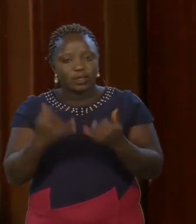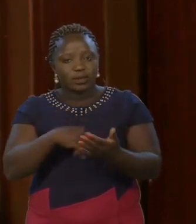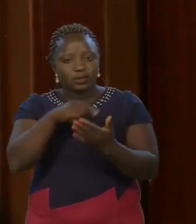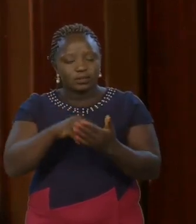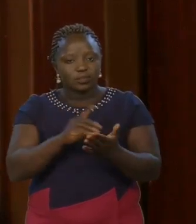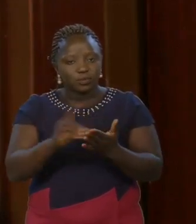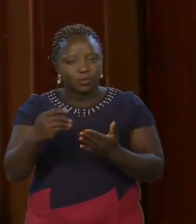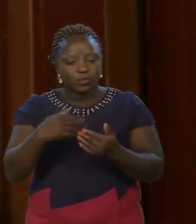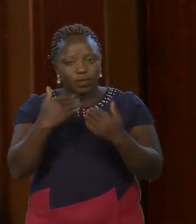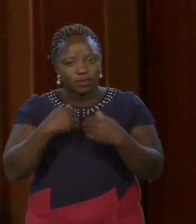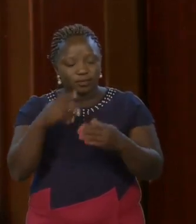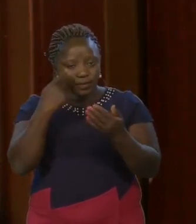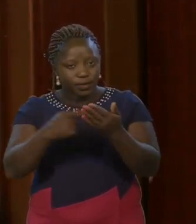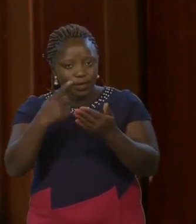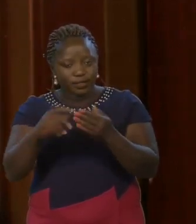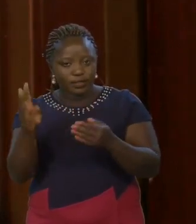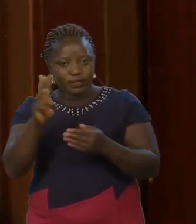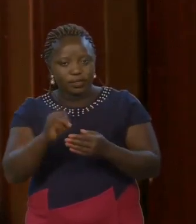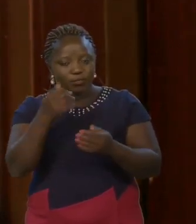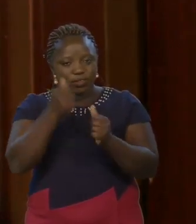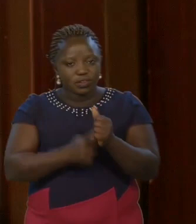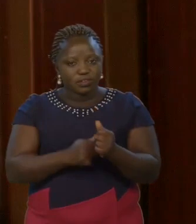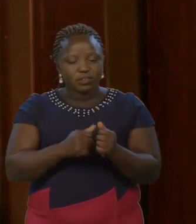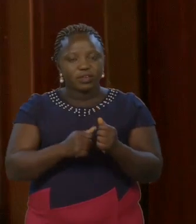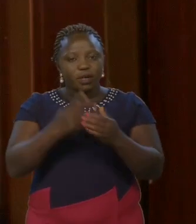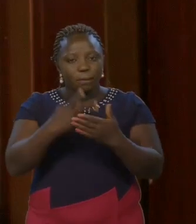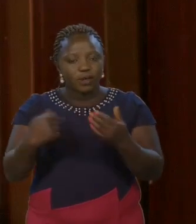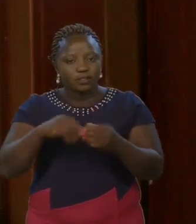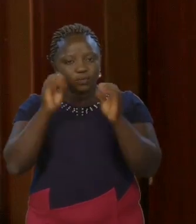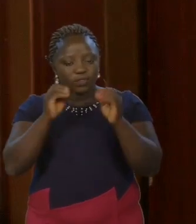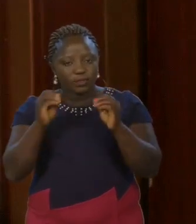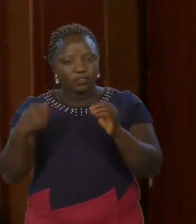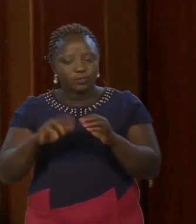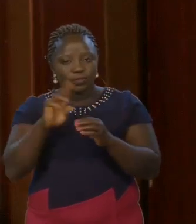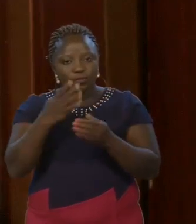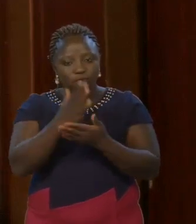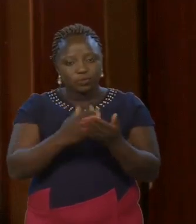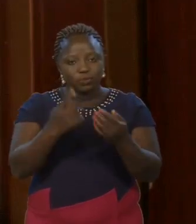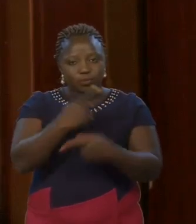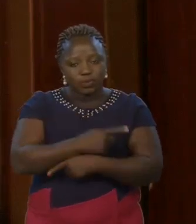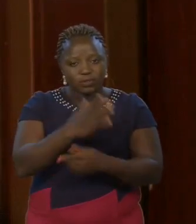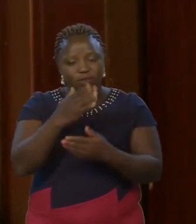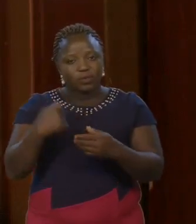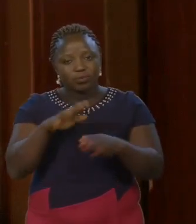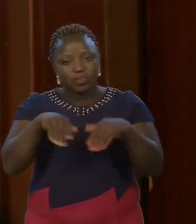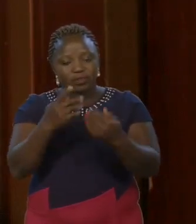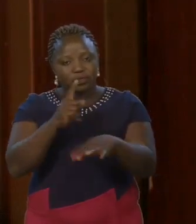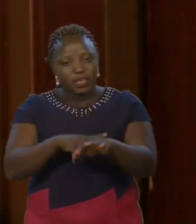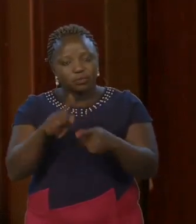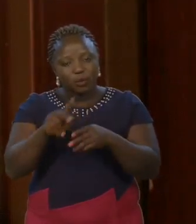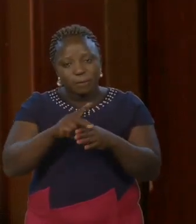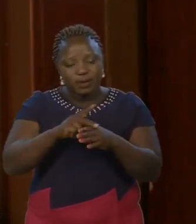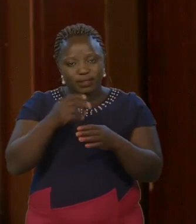week. And we've done assessments. Every step we take, we spend days and we give time to practice